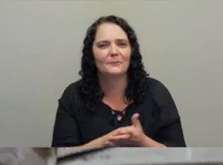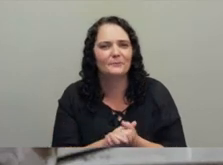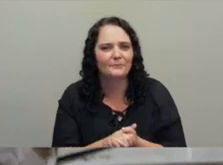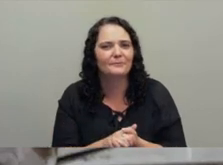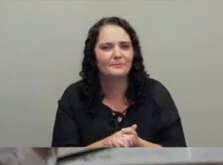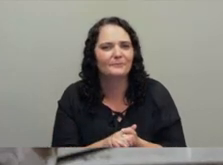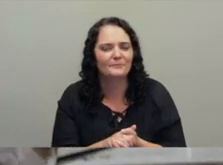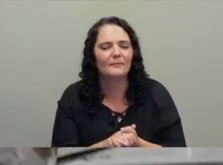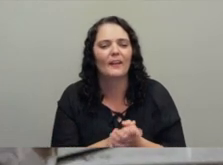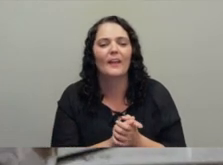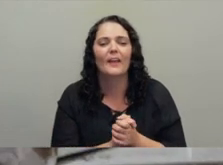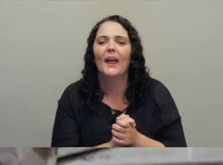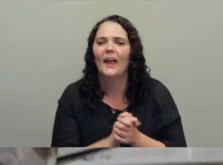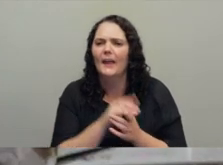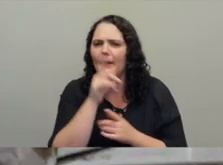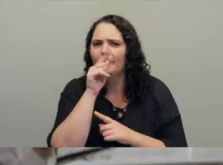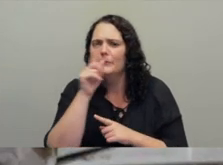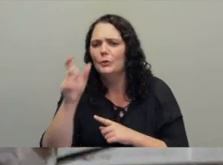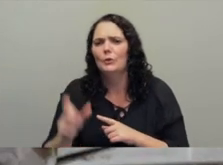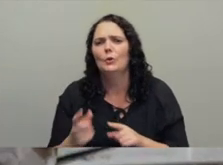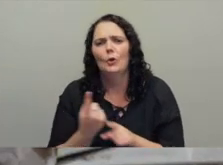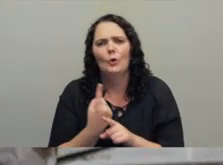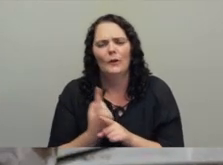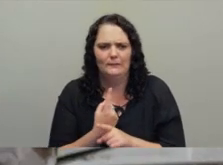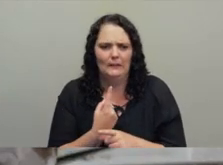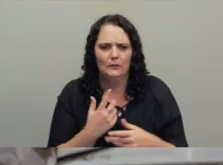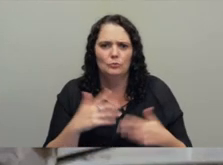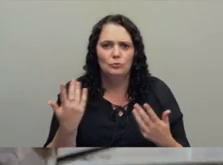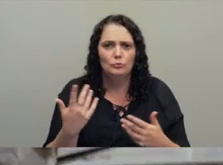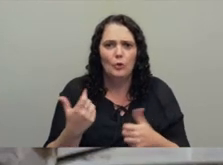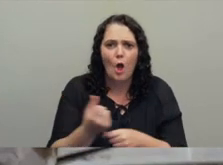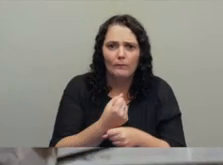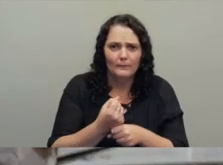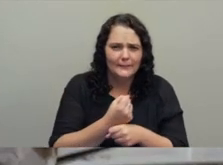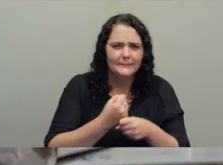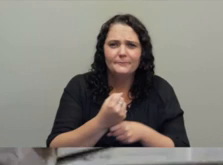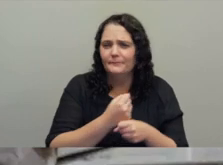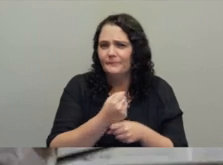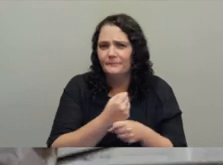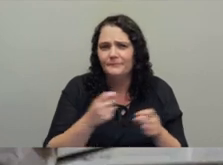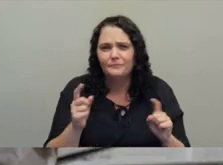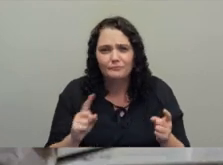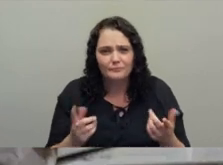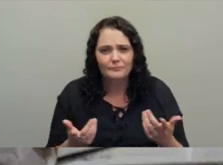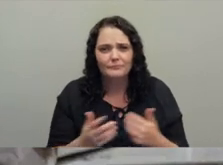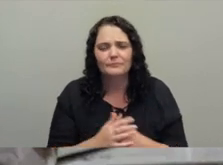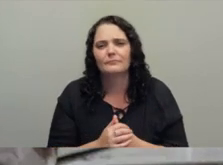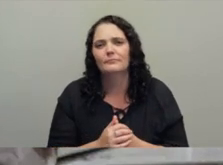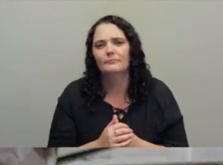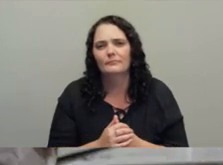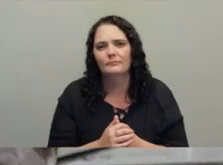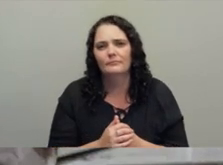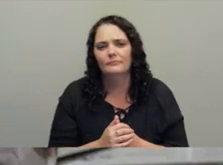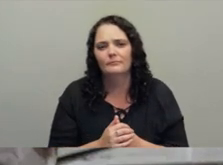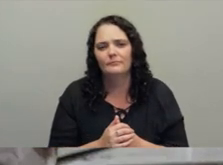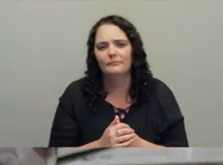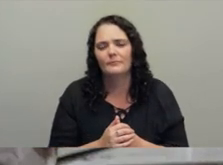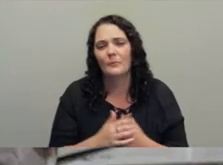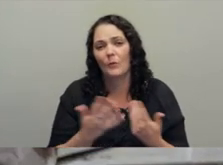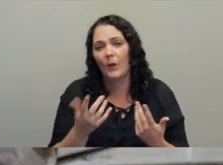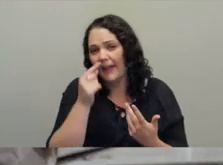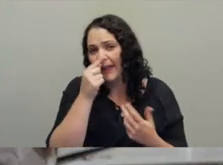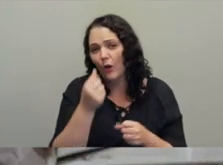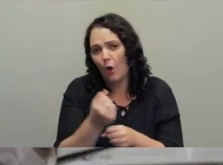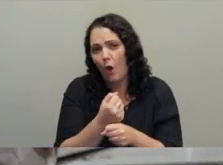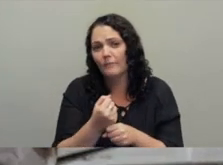Coffee. People have been writing coffee and other things on there. Yes, coffee works well too. Coffee will not give you quite the